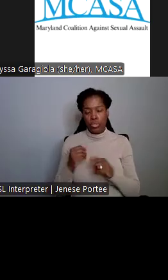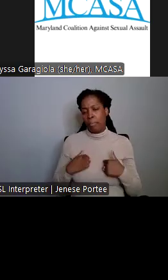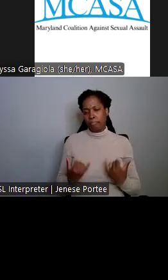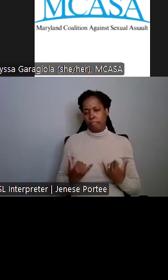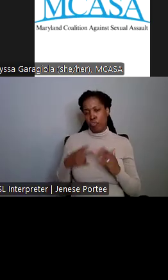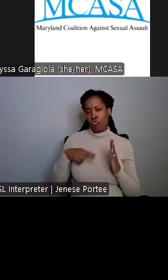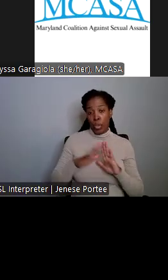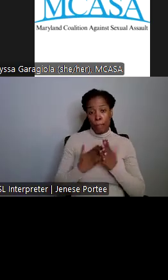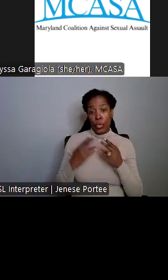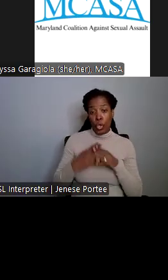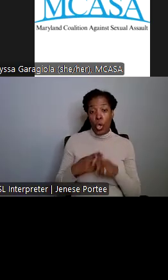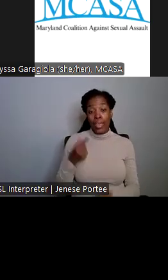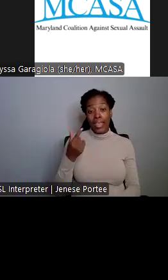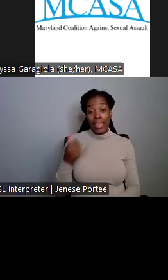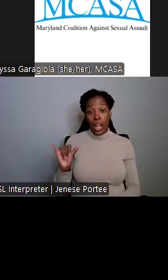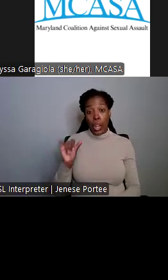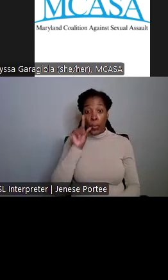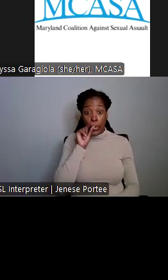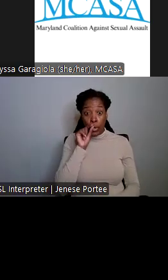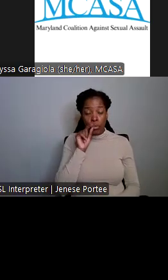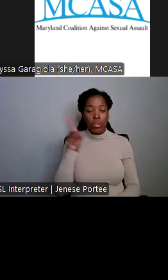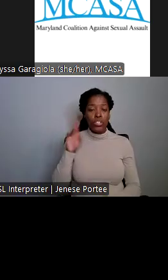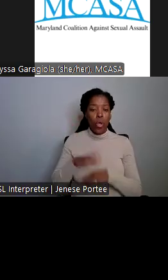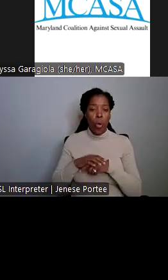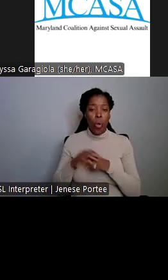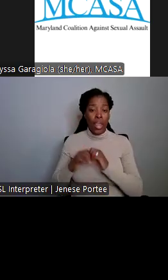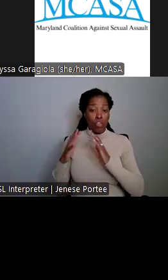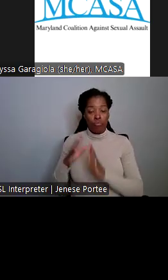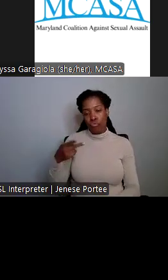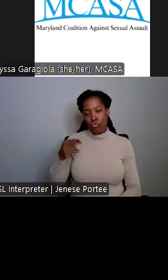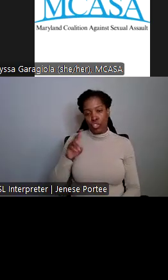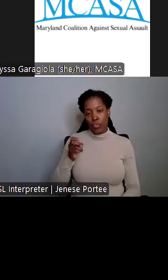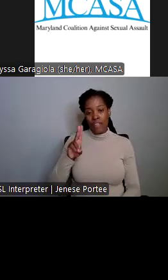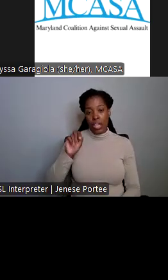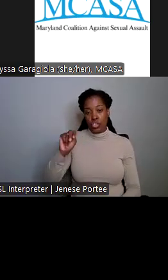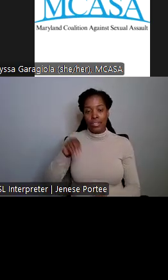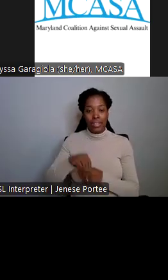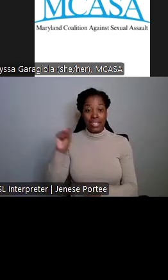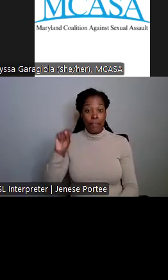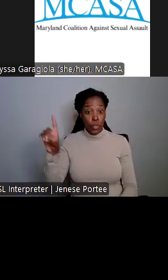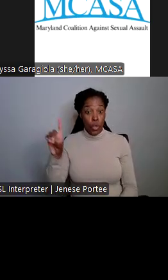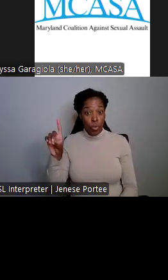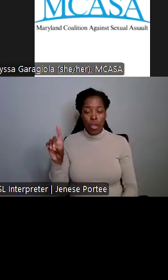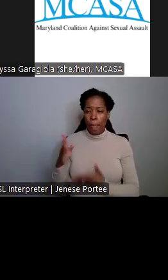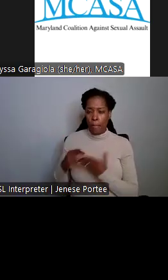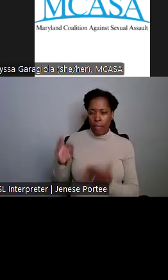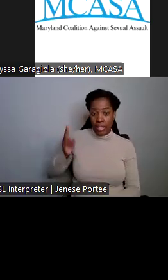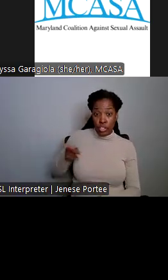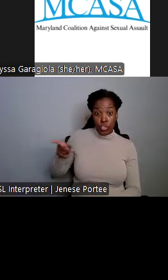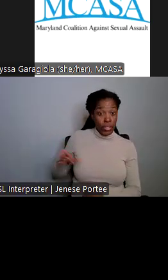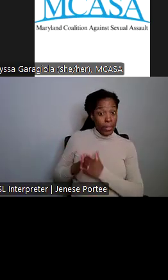it takes place on a reservation in South Dakota, and a part of the history of the book is talking